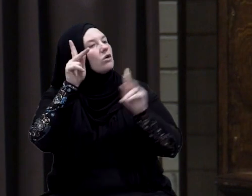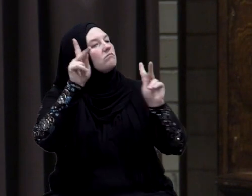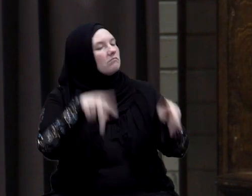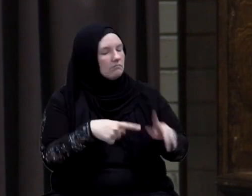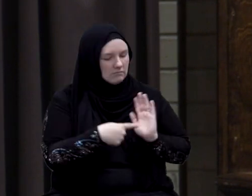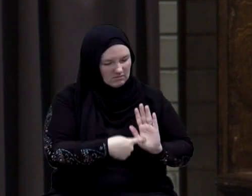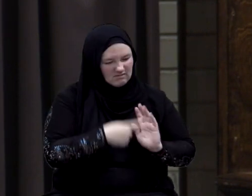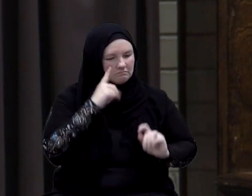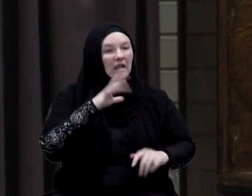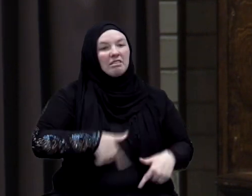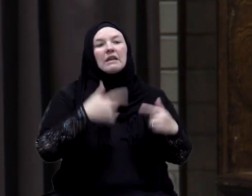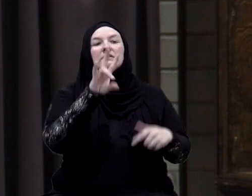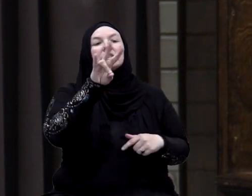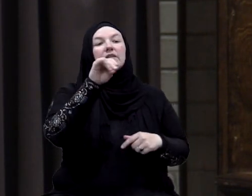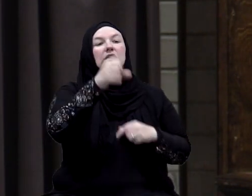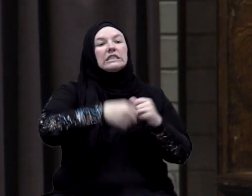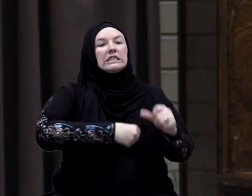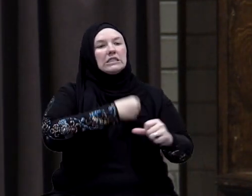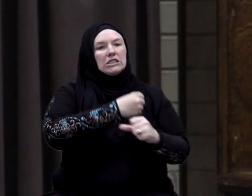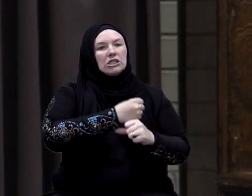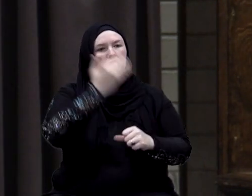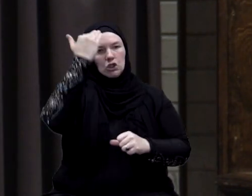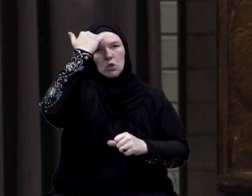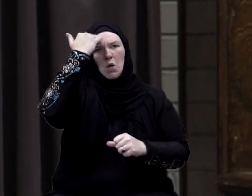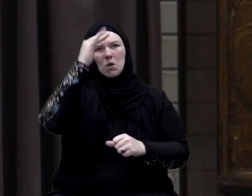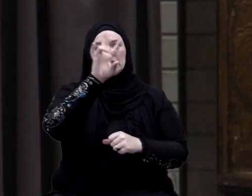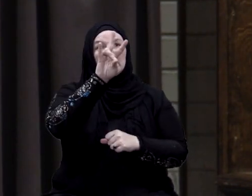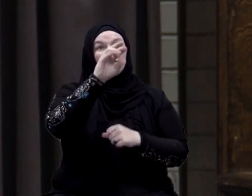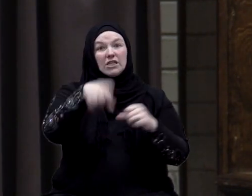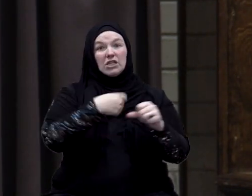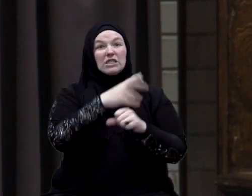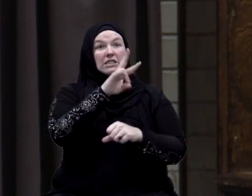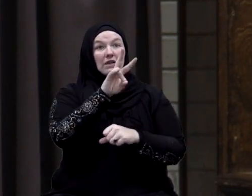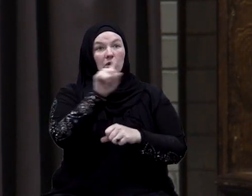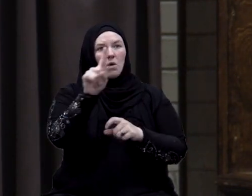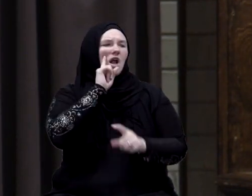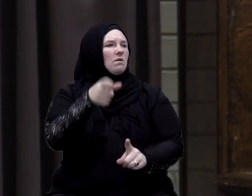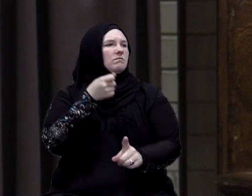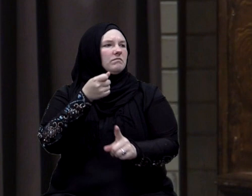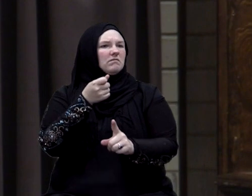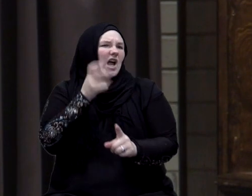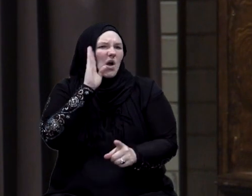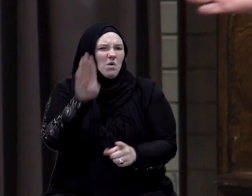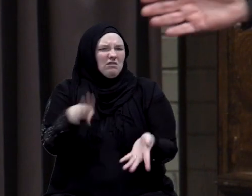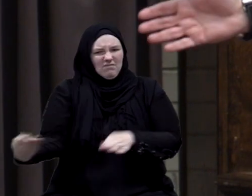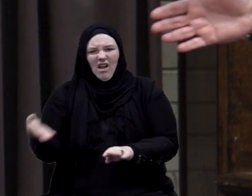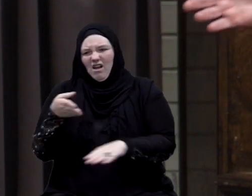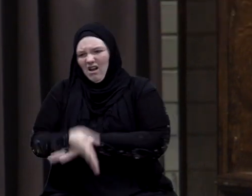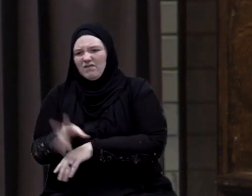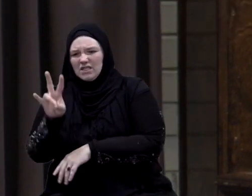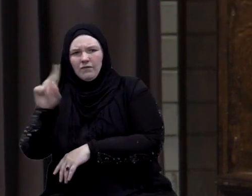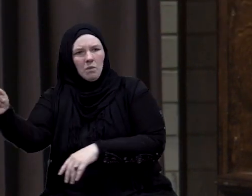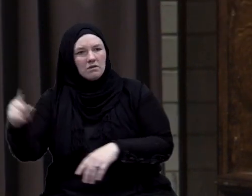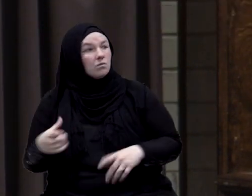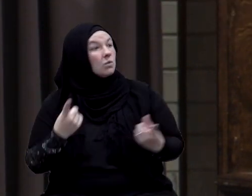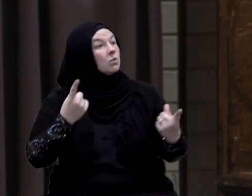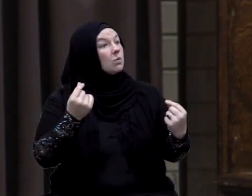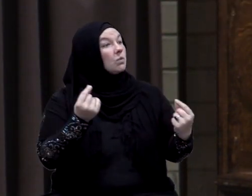years and knows that he's dying after 70 years, he's not going to live a righteous life all